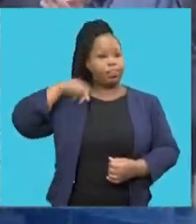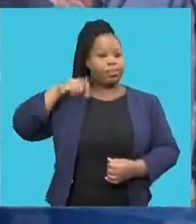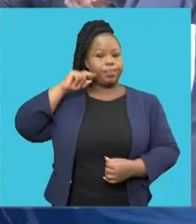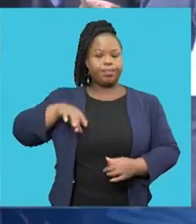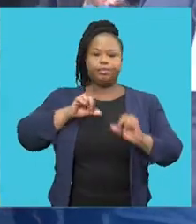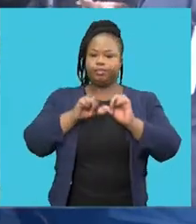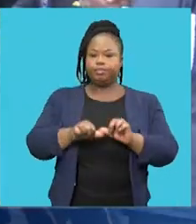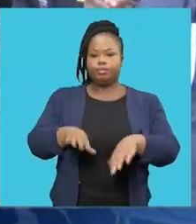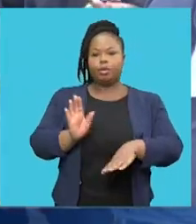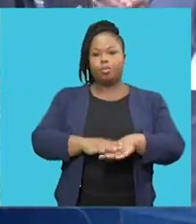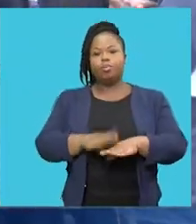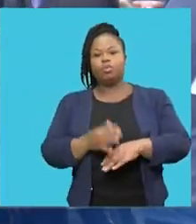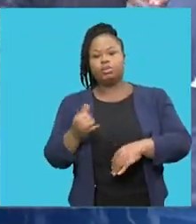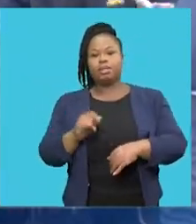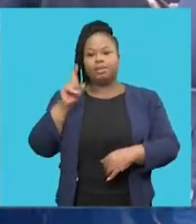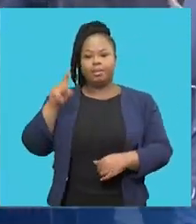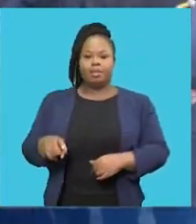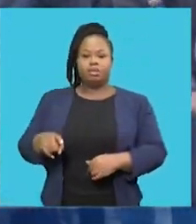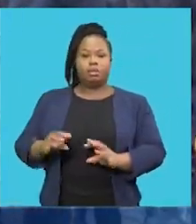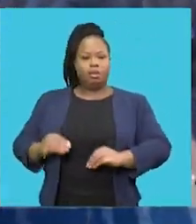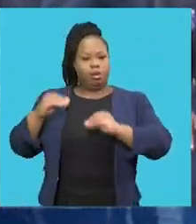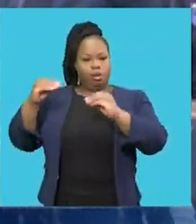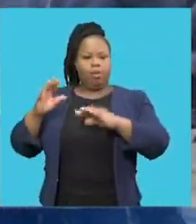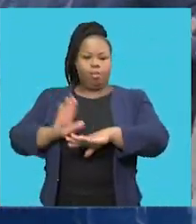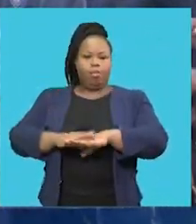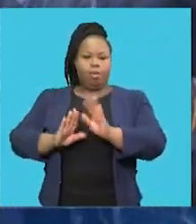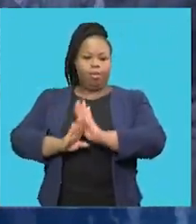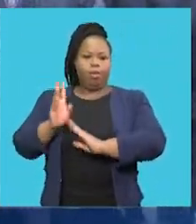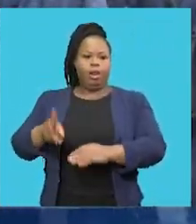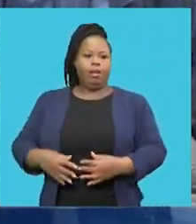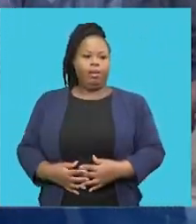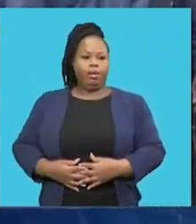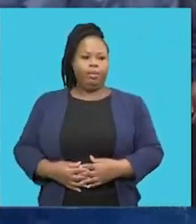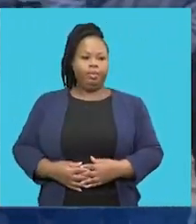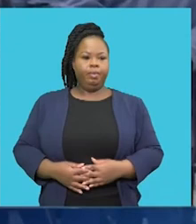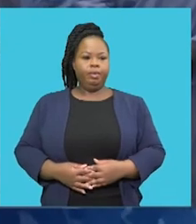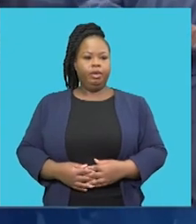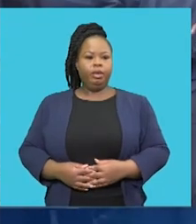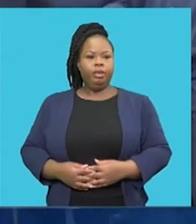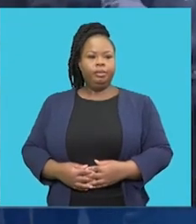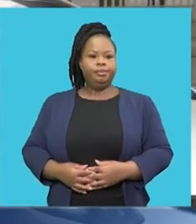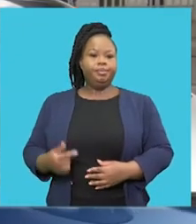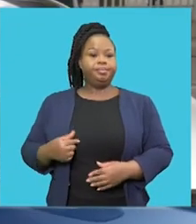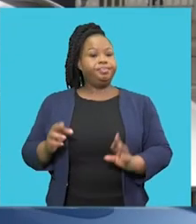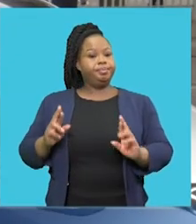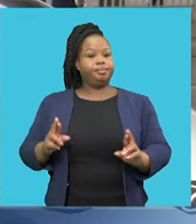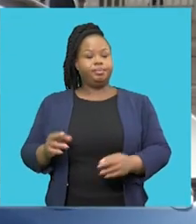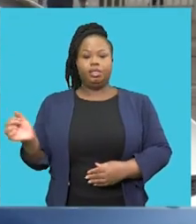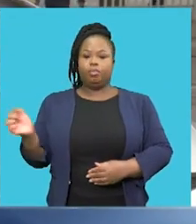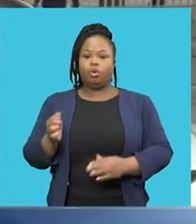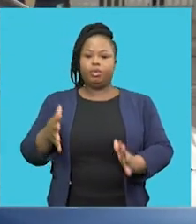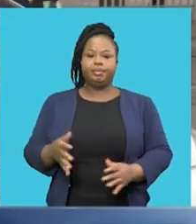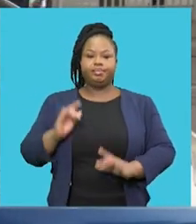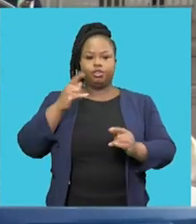nogada bazophoqeleka ukuthi ke lolu daba belithathele izinyathelo ezinqala. We are hopeful that the employer, the city